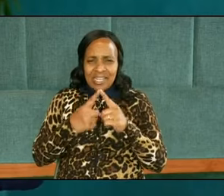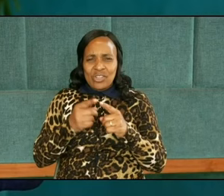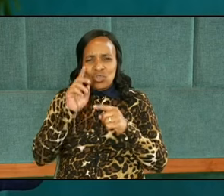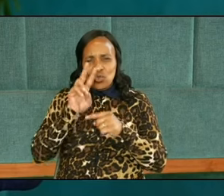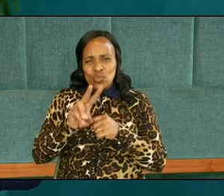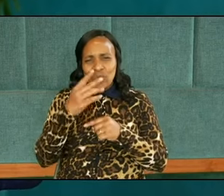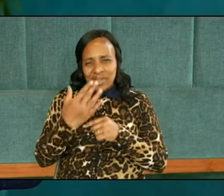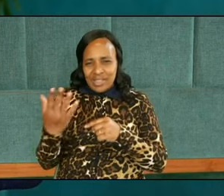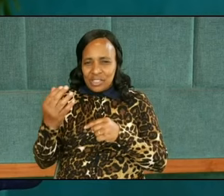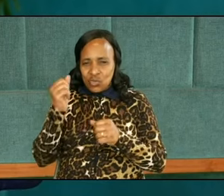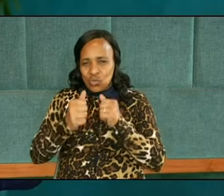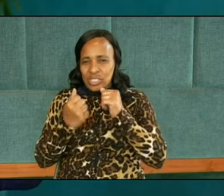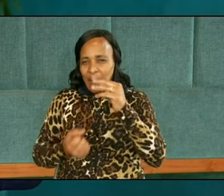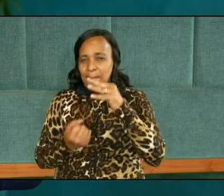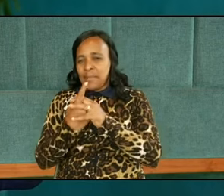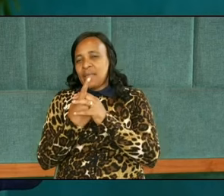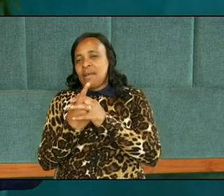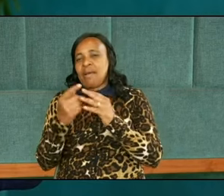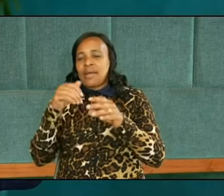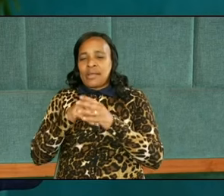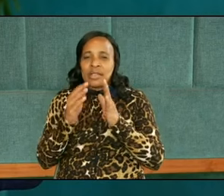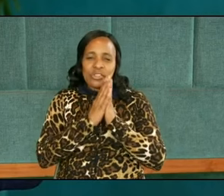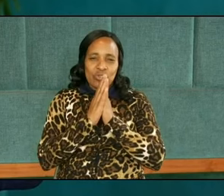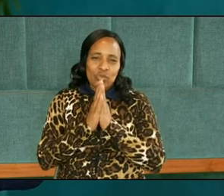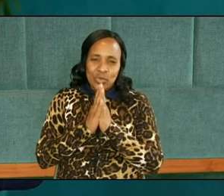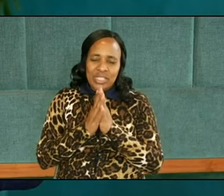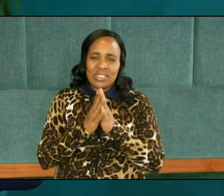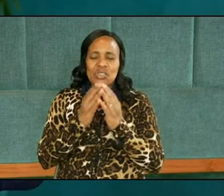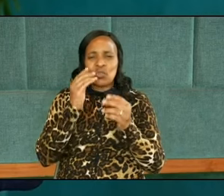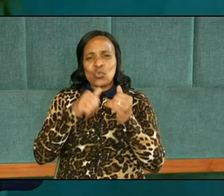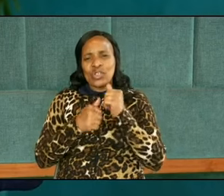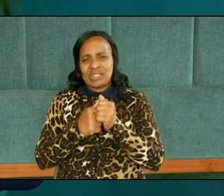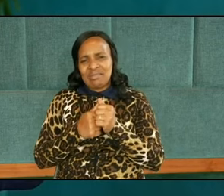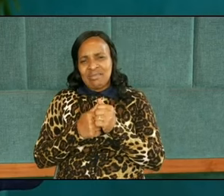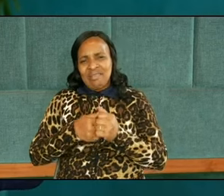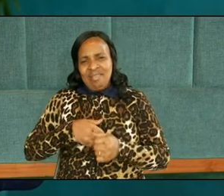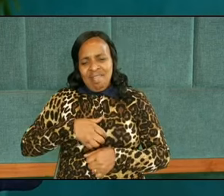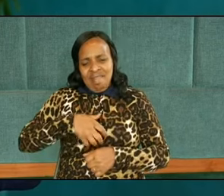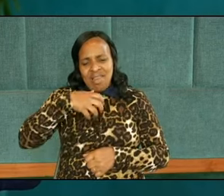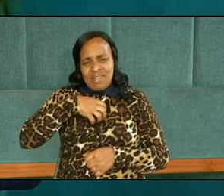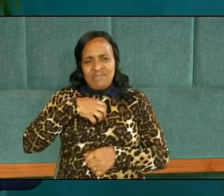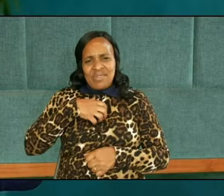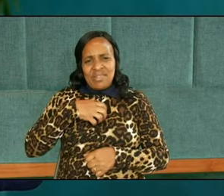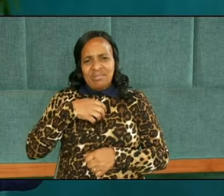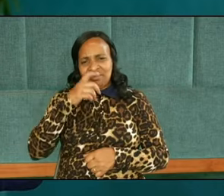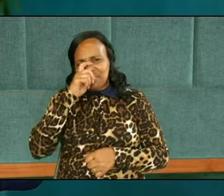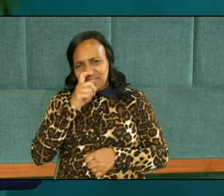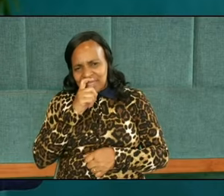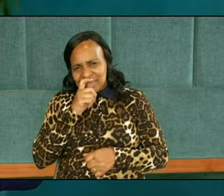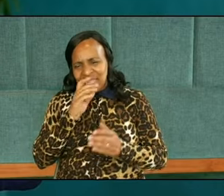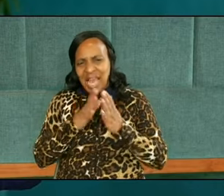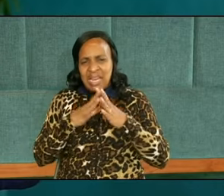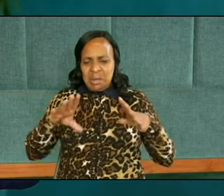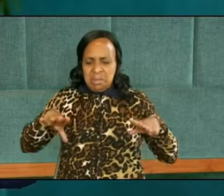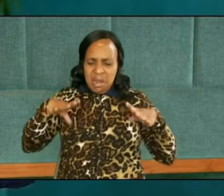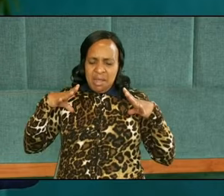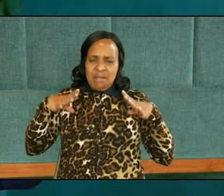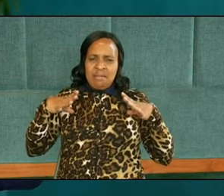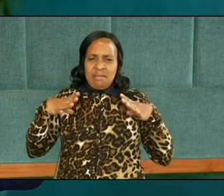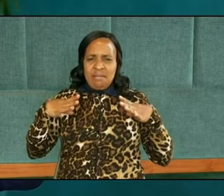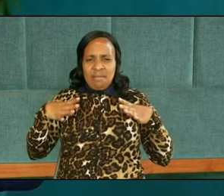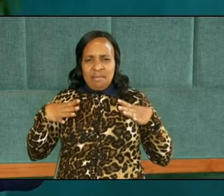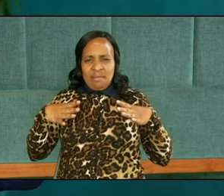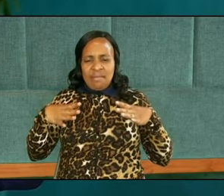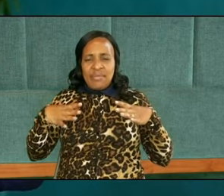appear in this story are envy, jealousy, and pride. Elsie will take us